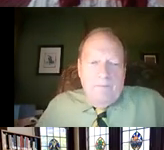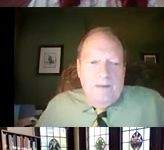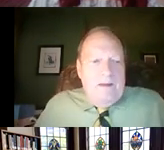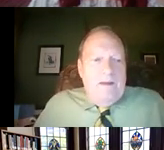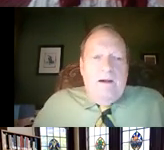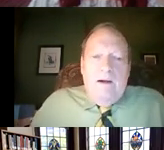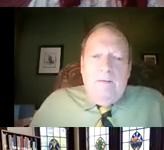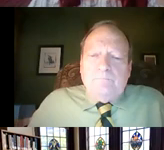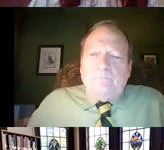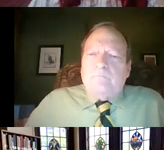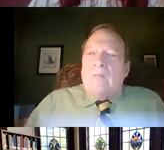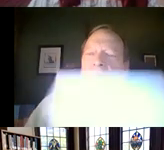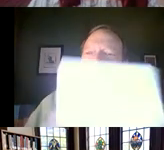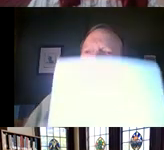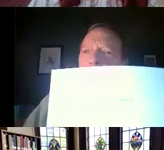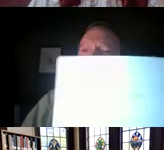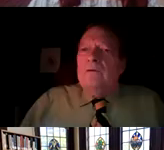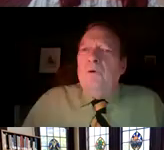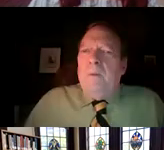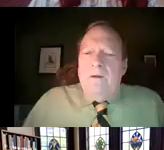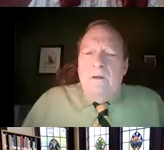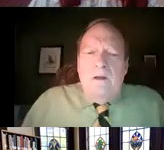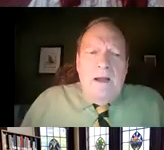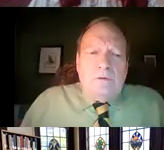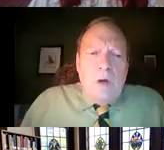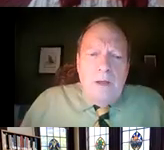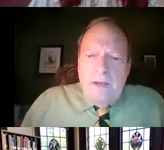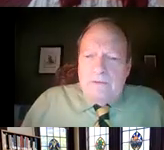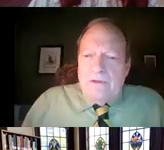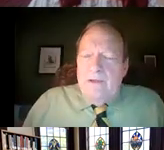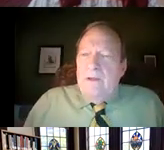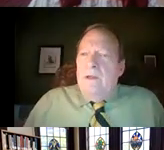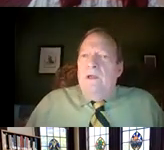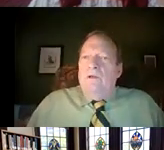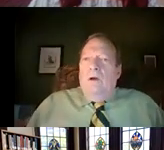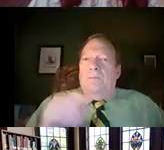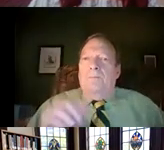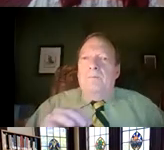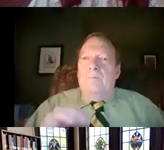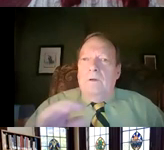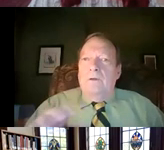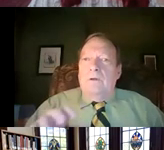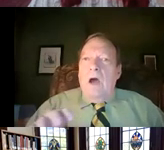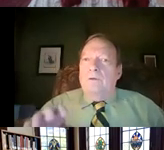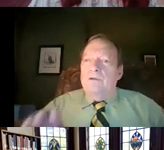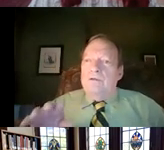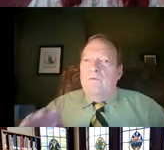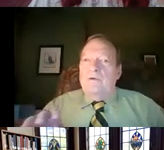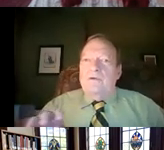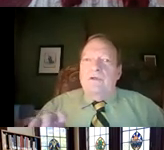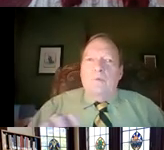dream. And I'd like to put it a little bit in international context. In Europe,